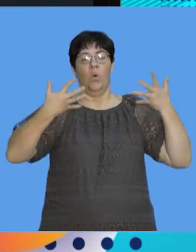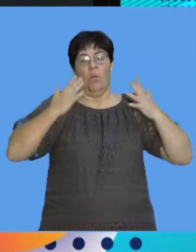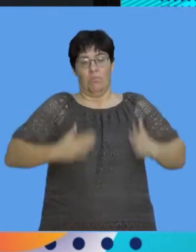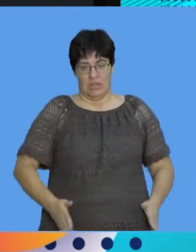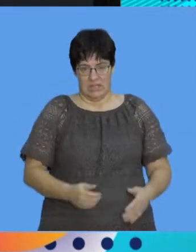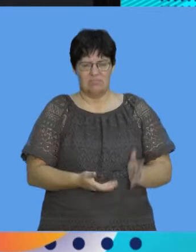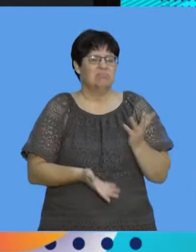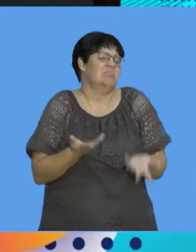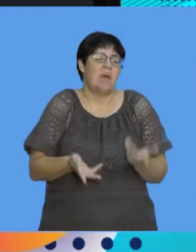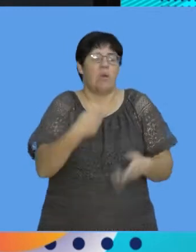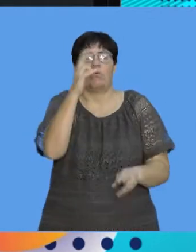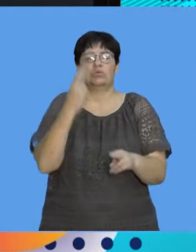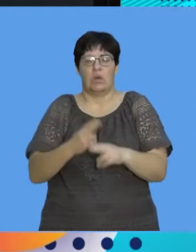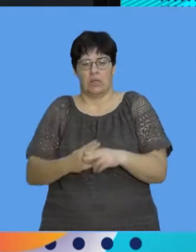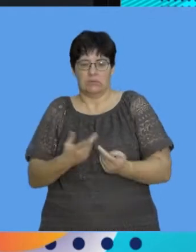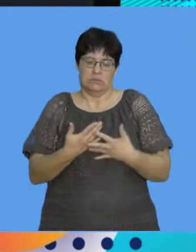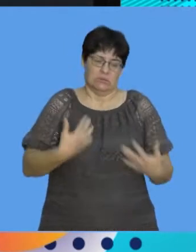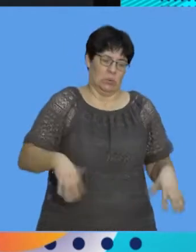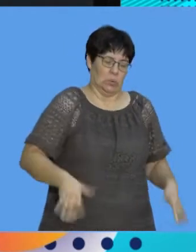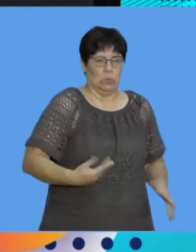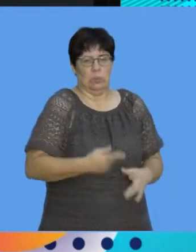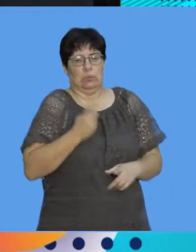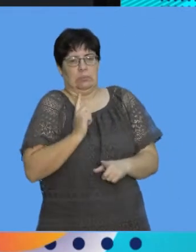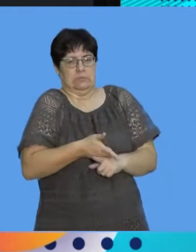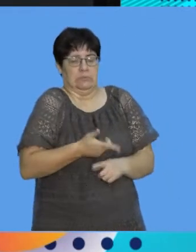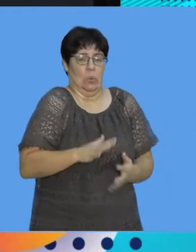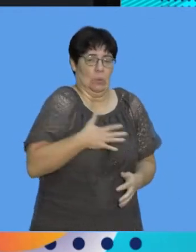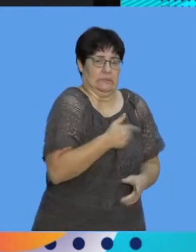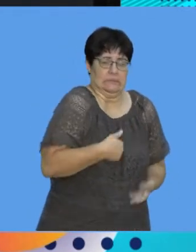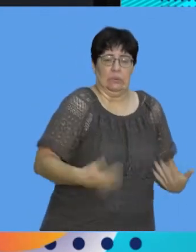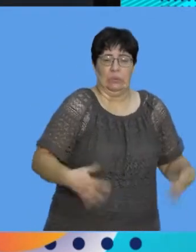to the toilet and you know you desperately need to wee, right?